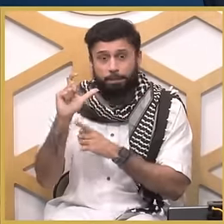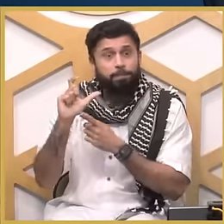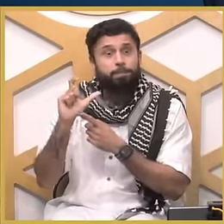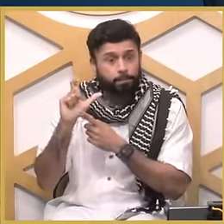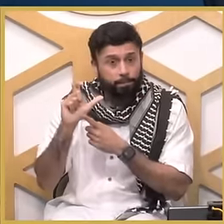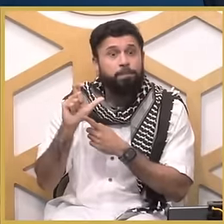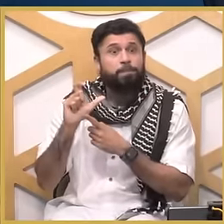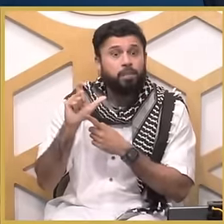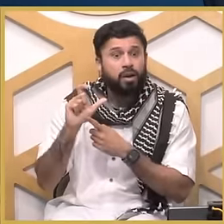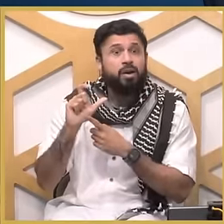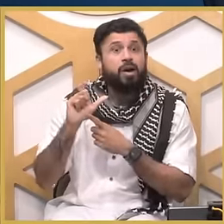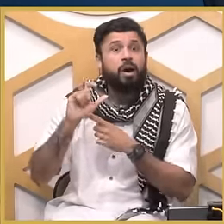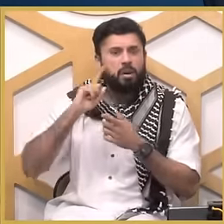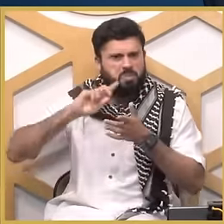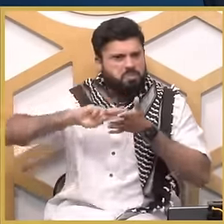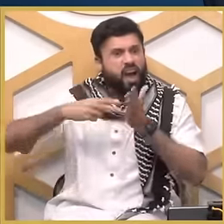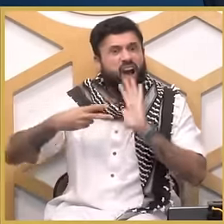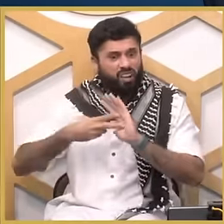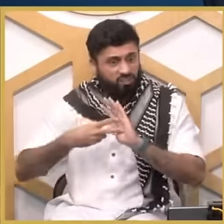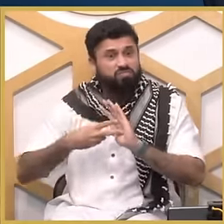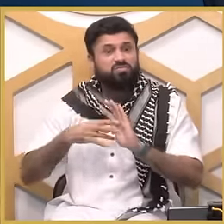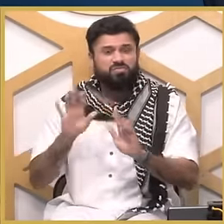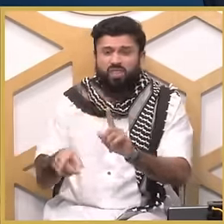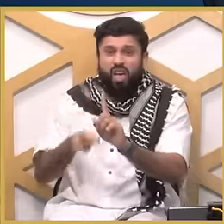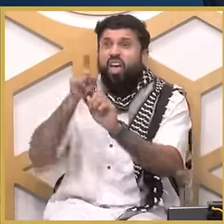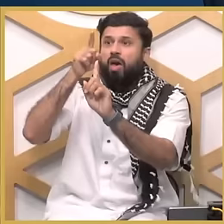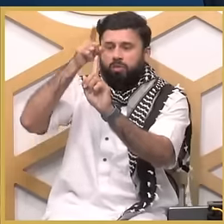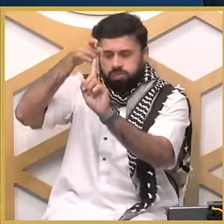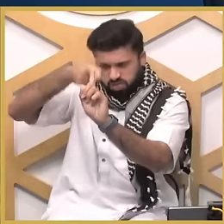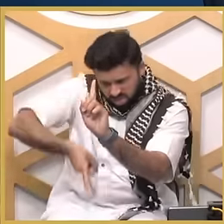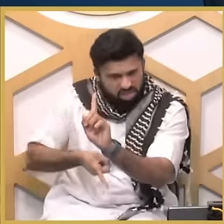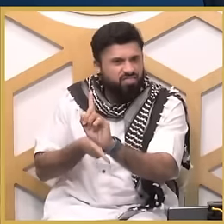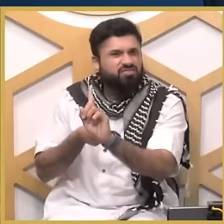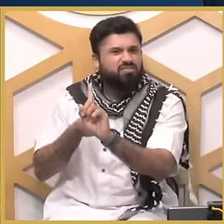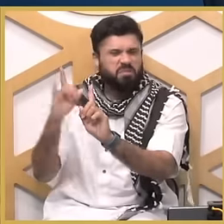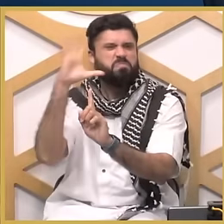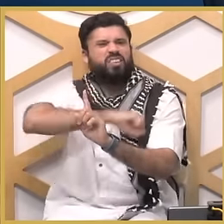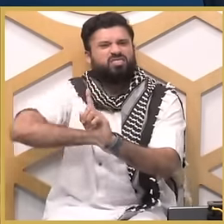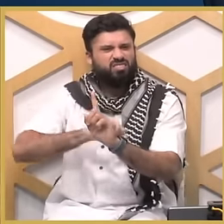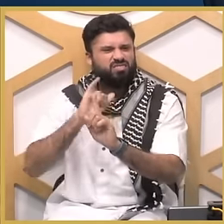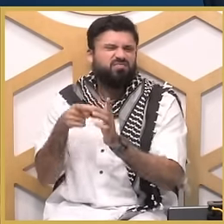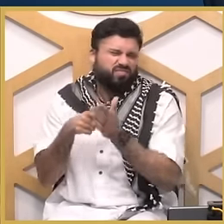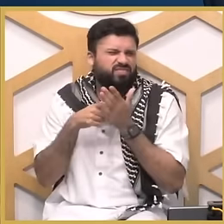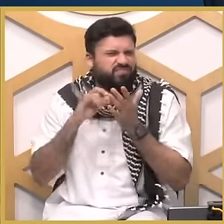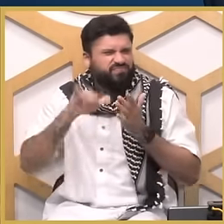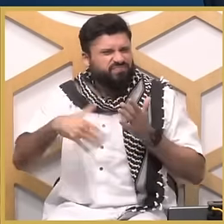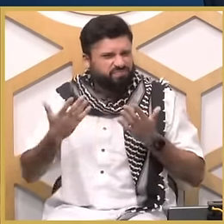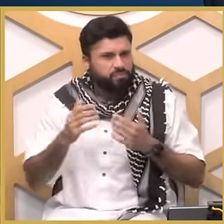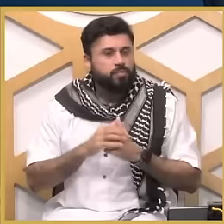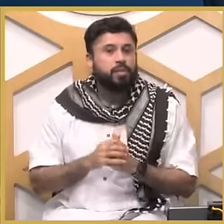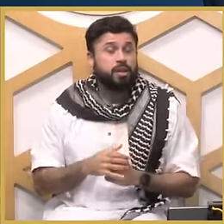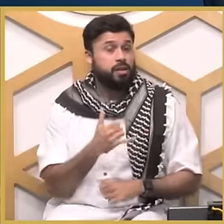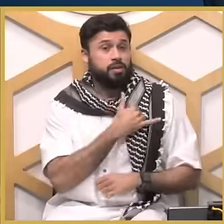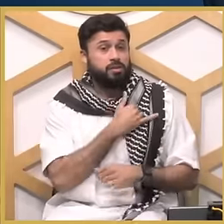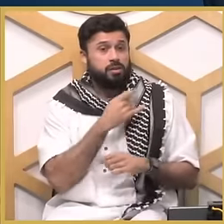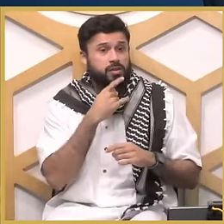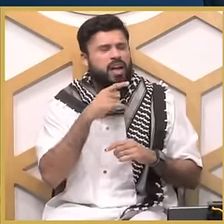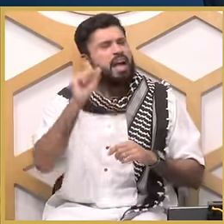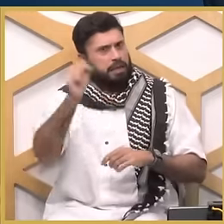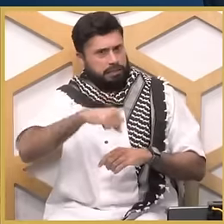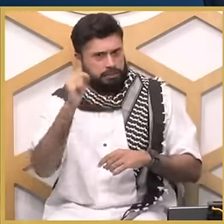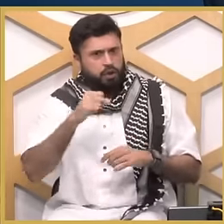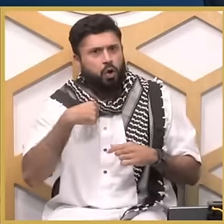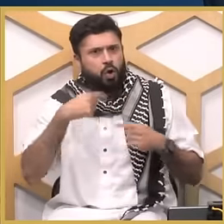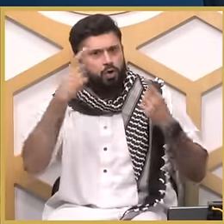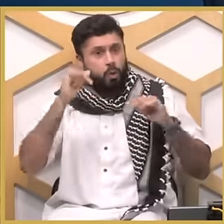Allah subhanahu wa ta'ala for something, then ask Him for what? For the highest place in Jannah. Don't say, well, I'm not deserving of it, when I